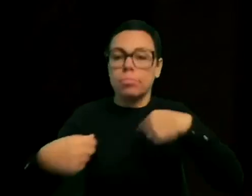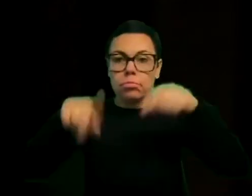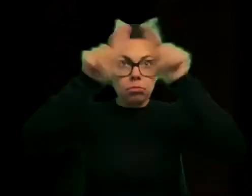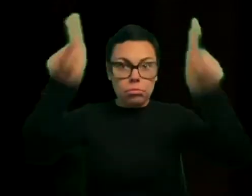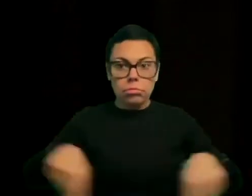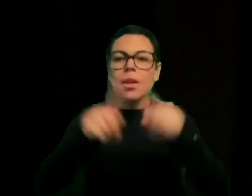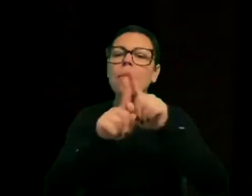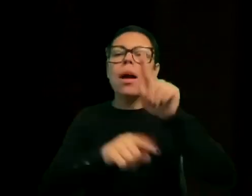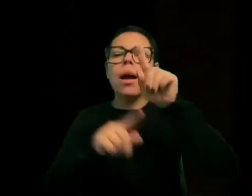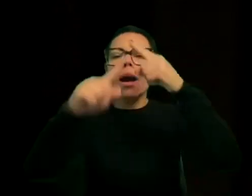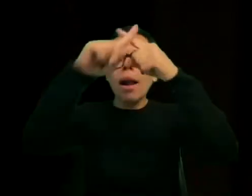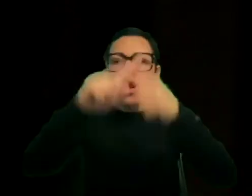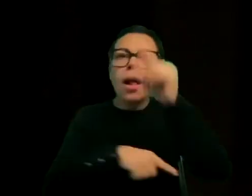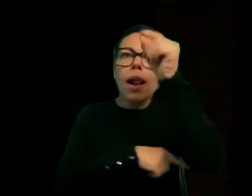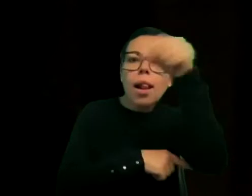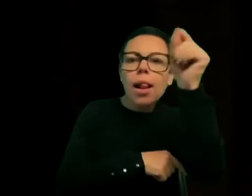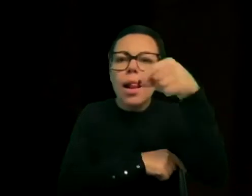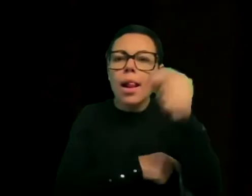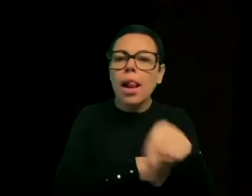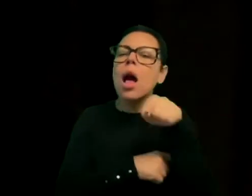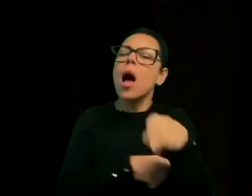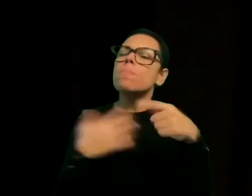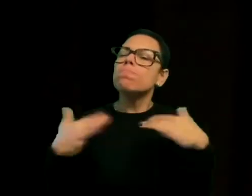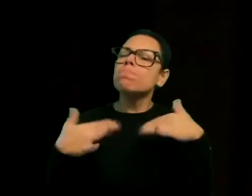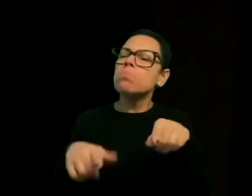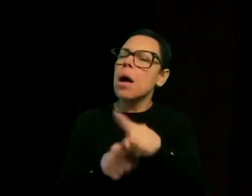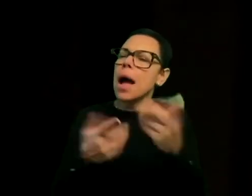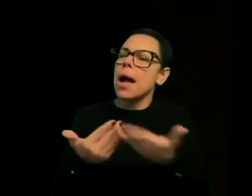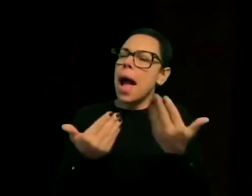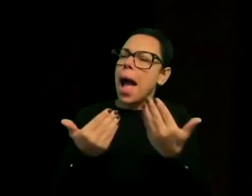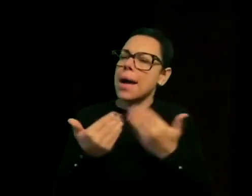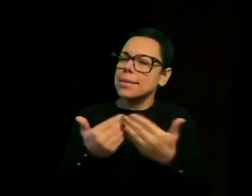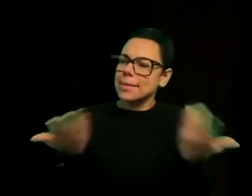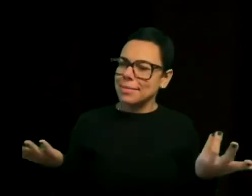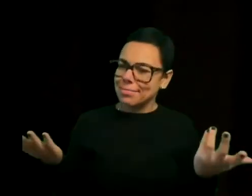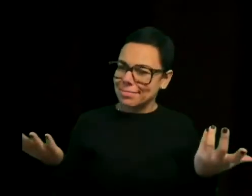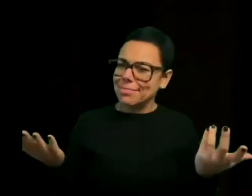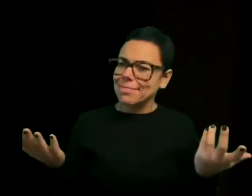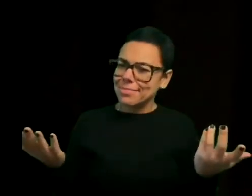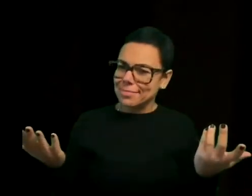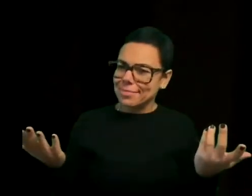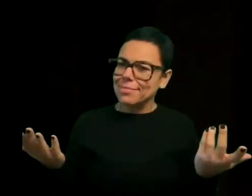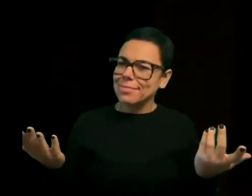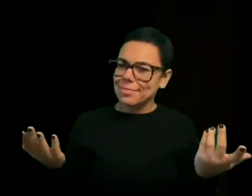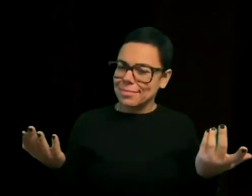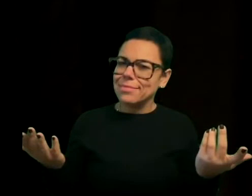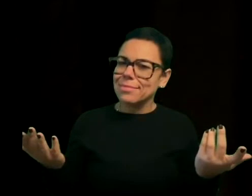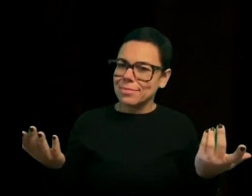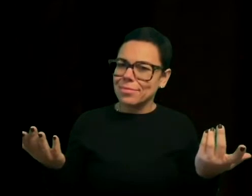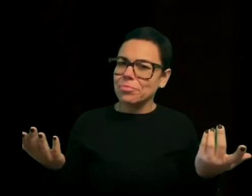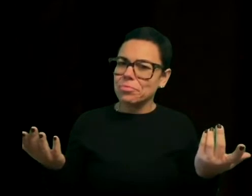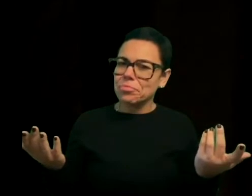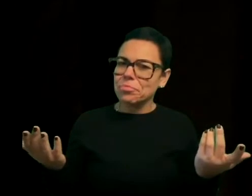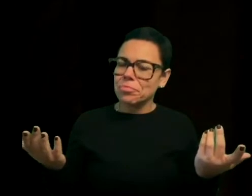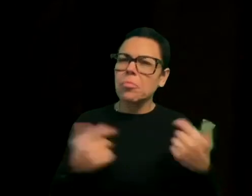concrete examples. And just to finish off maybe, what